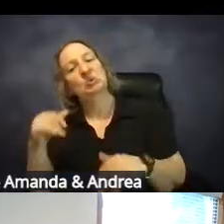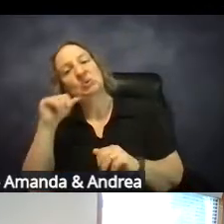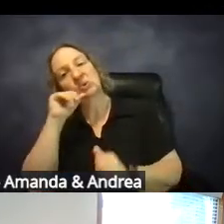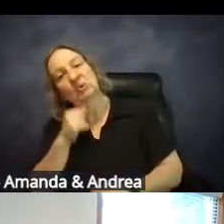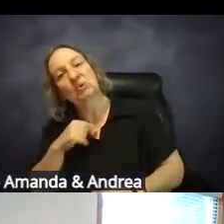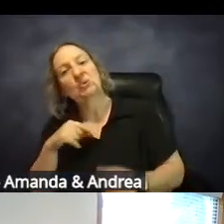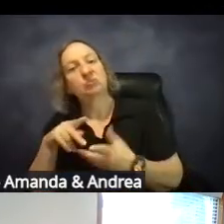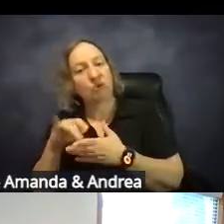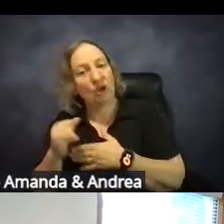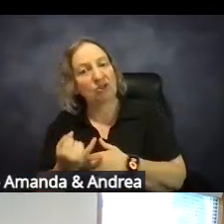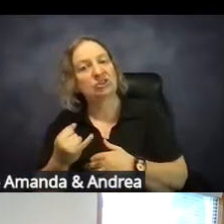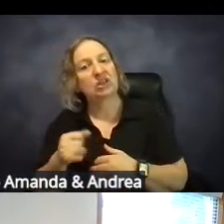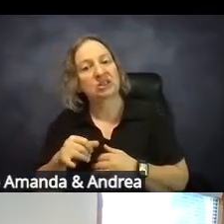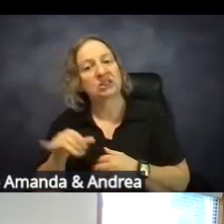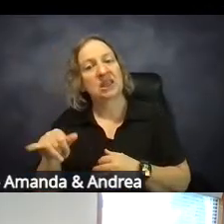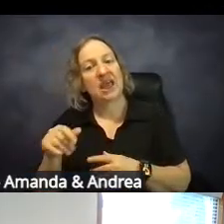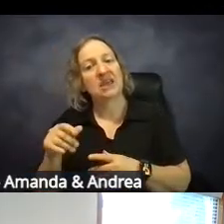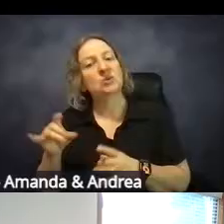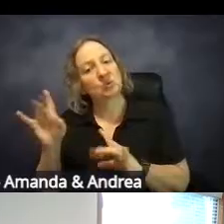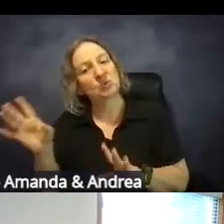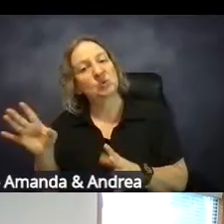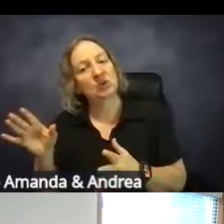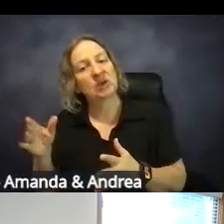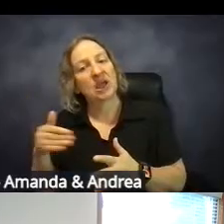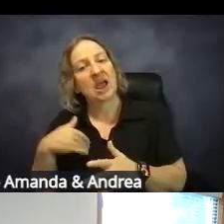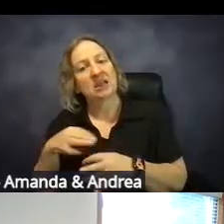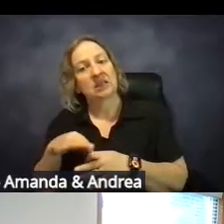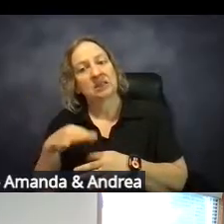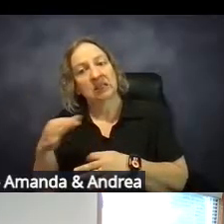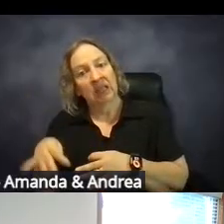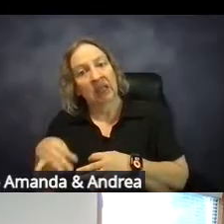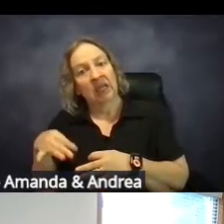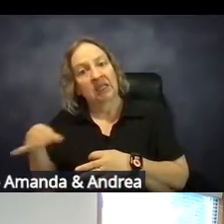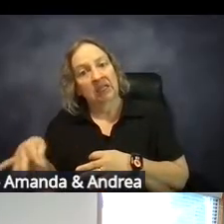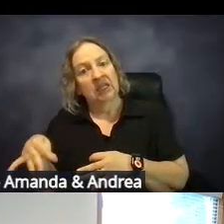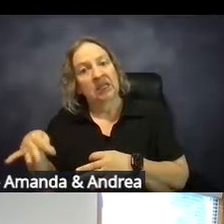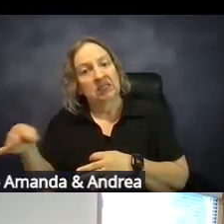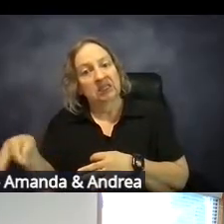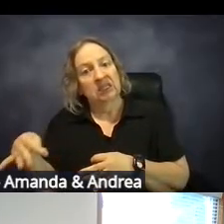projects that have suffered significant delays.